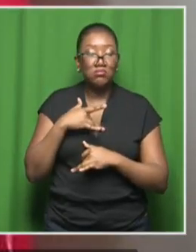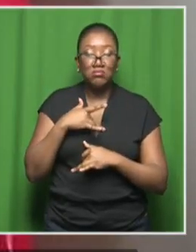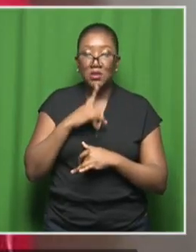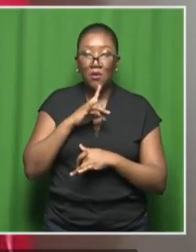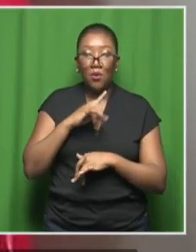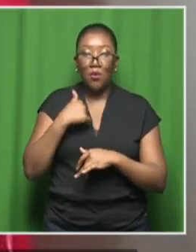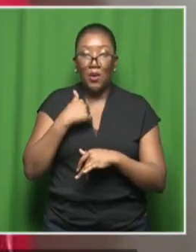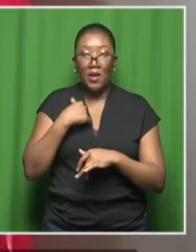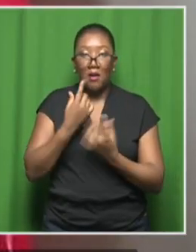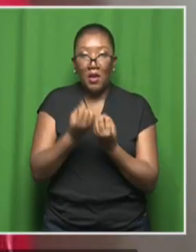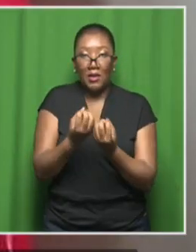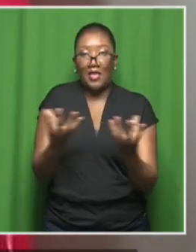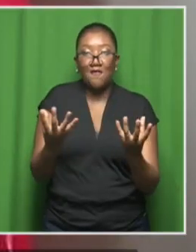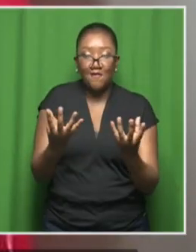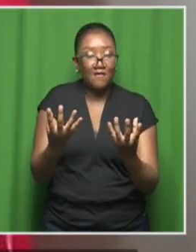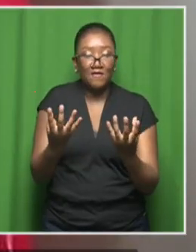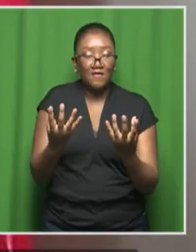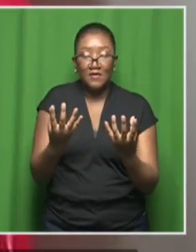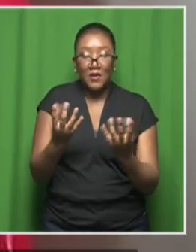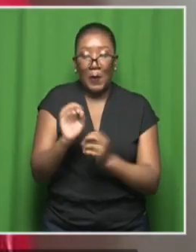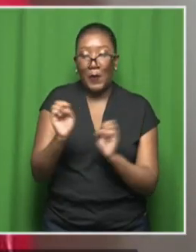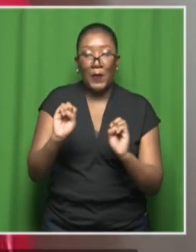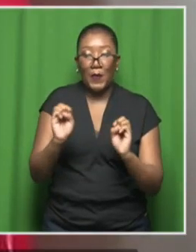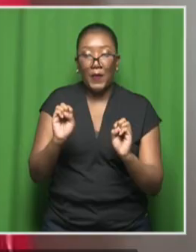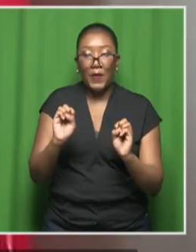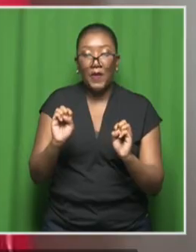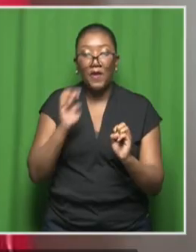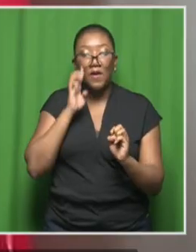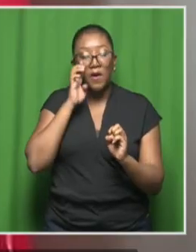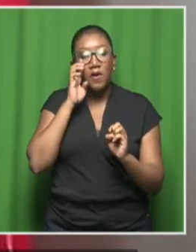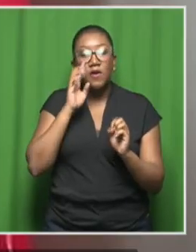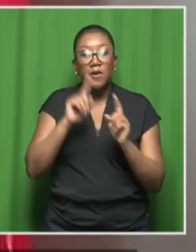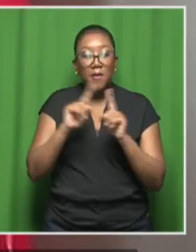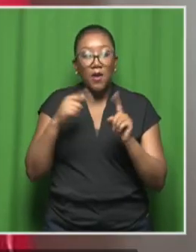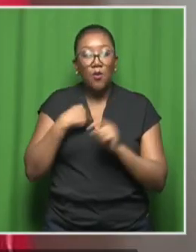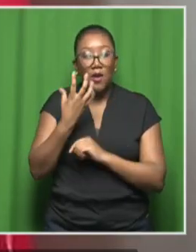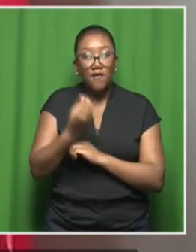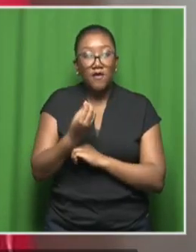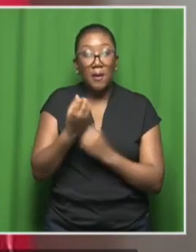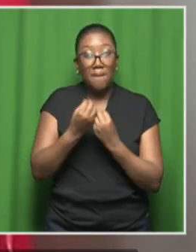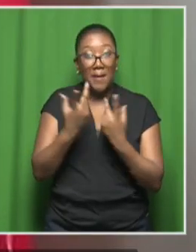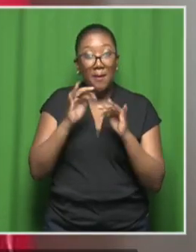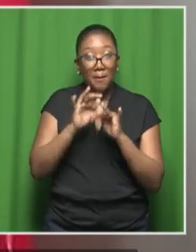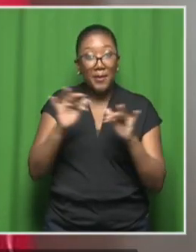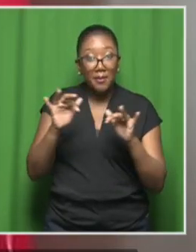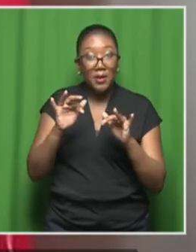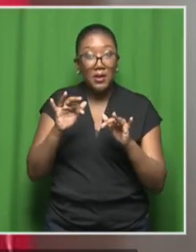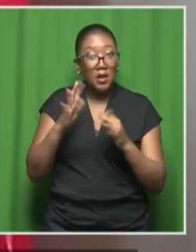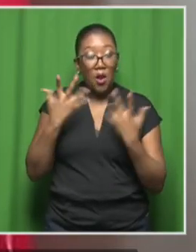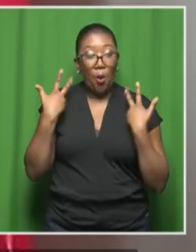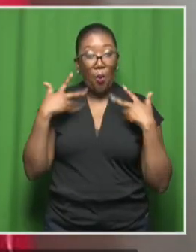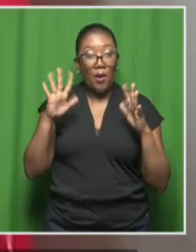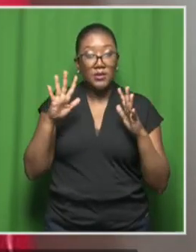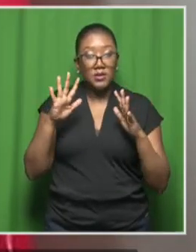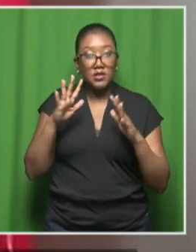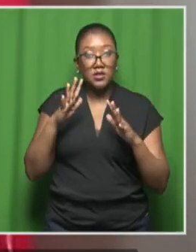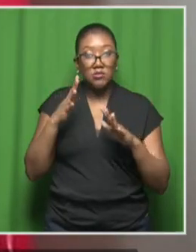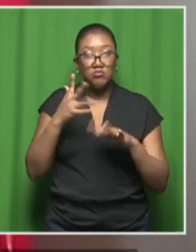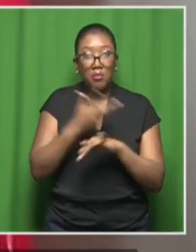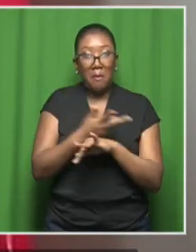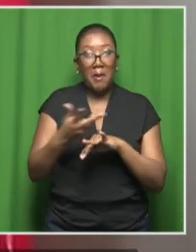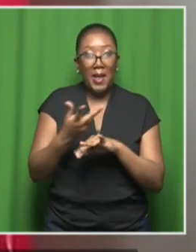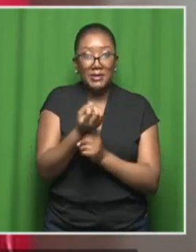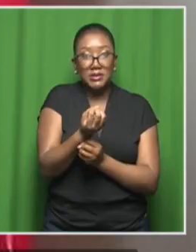got a compromised and a blood pool or people that you can donate from, it means that